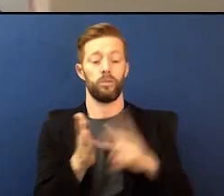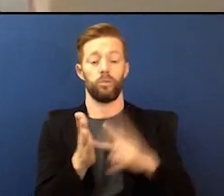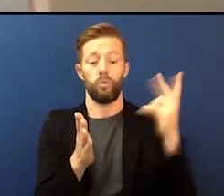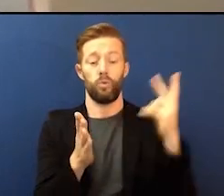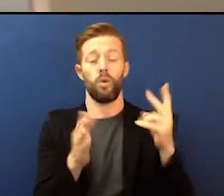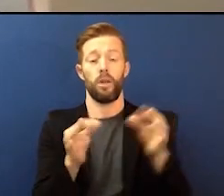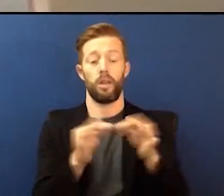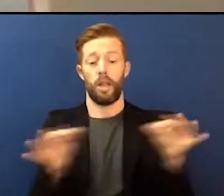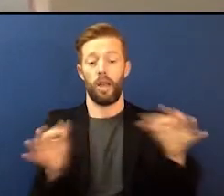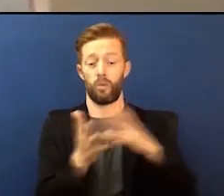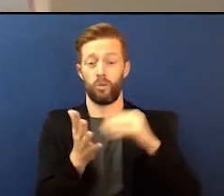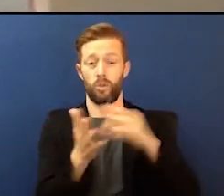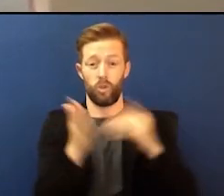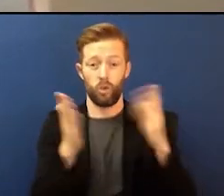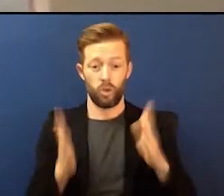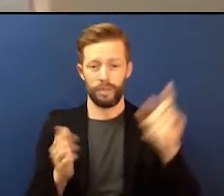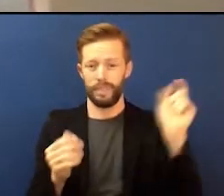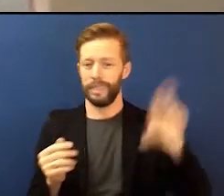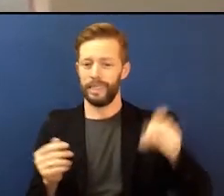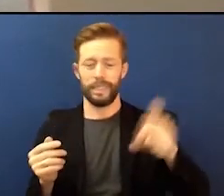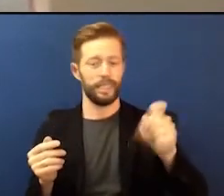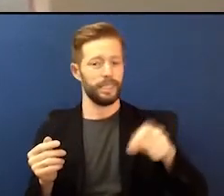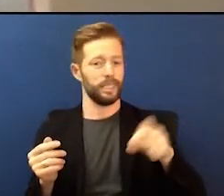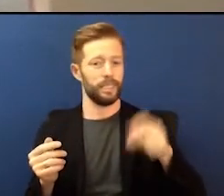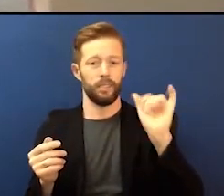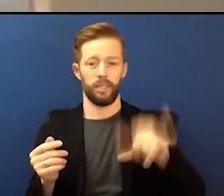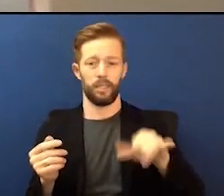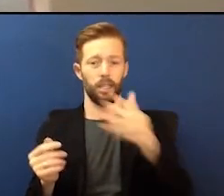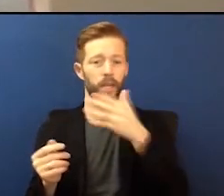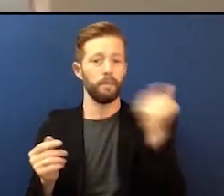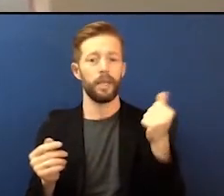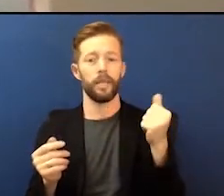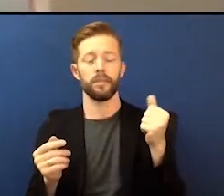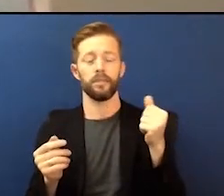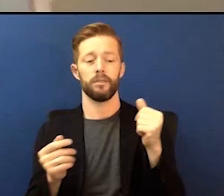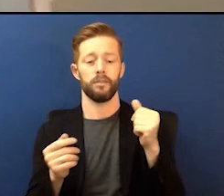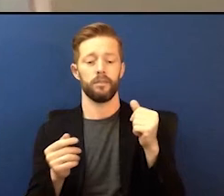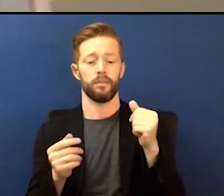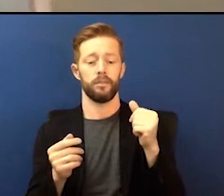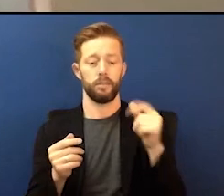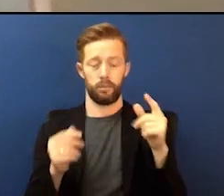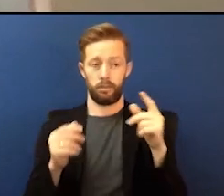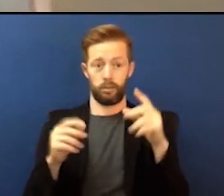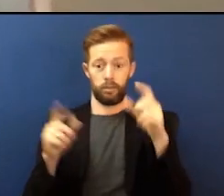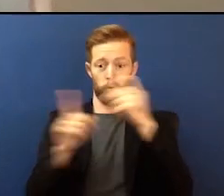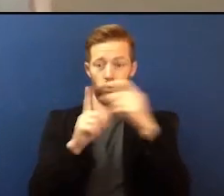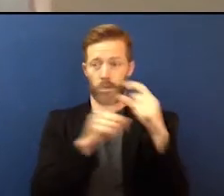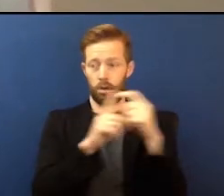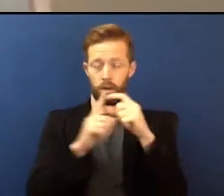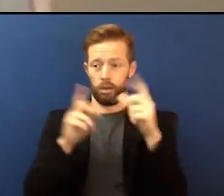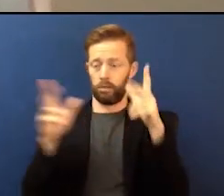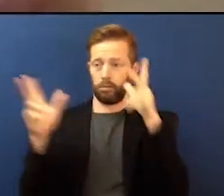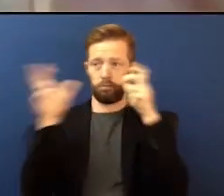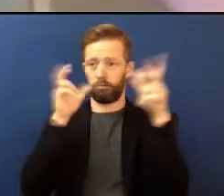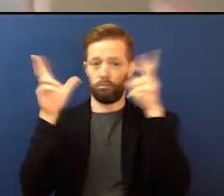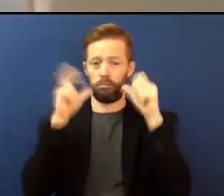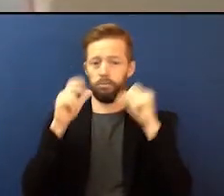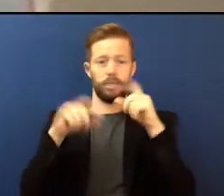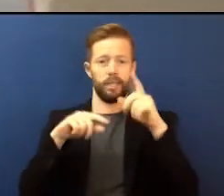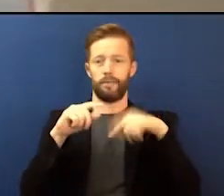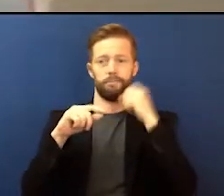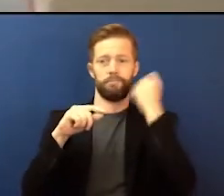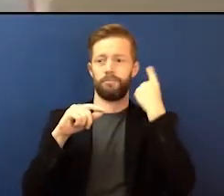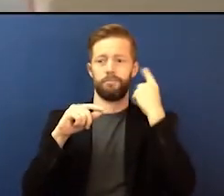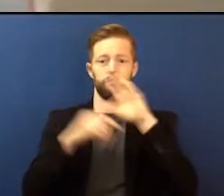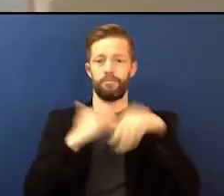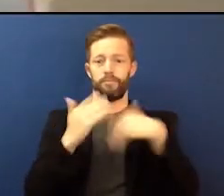that dual language learners often need that space, just because they're not understanding all the words that are being said. They need to watch